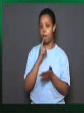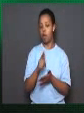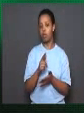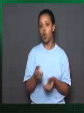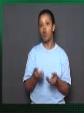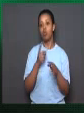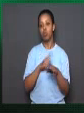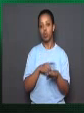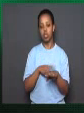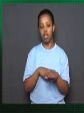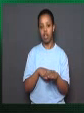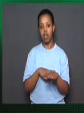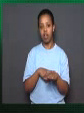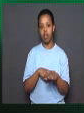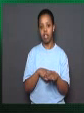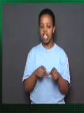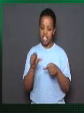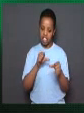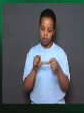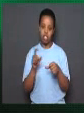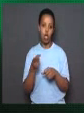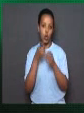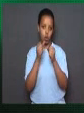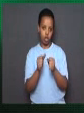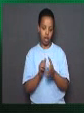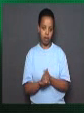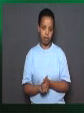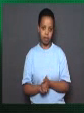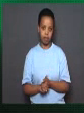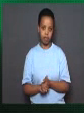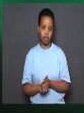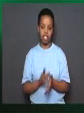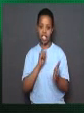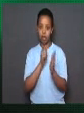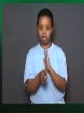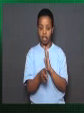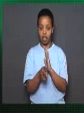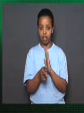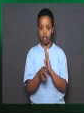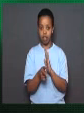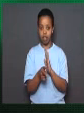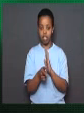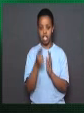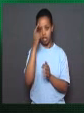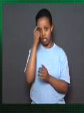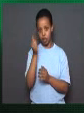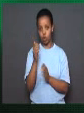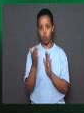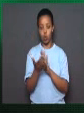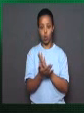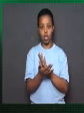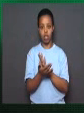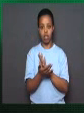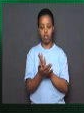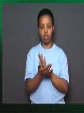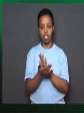usually bred only with each other. For example, do you remember our beef